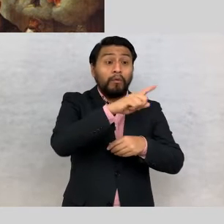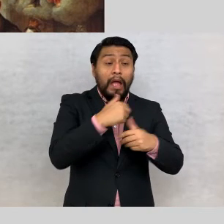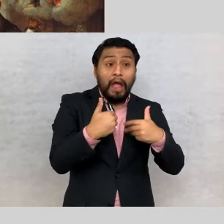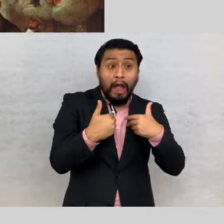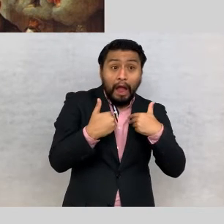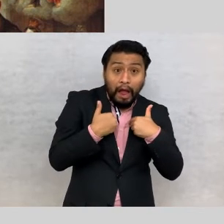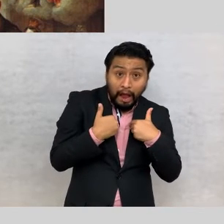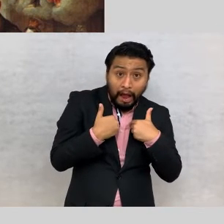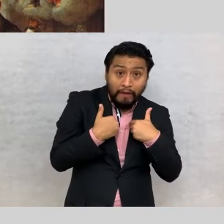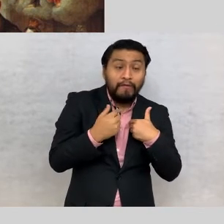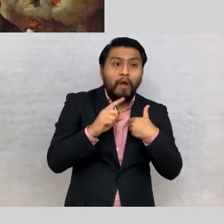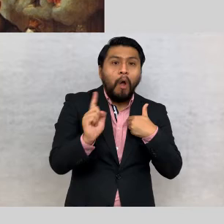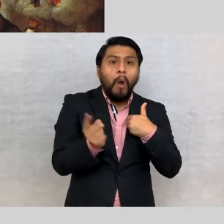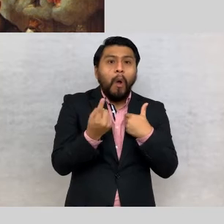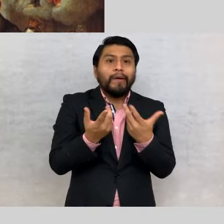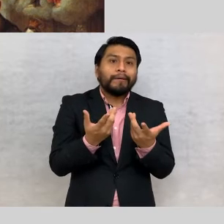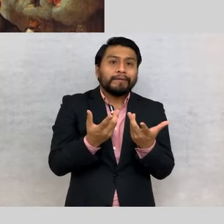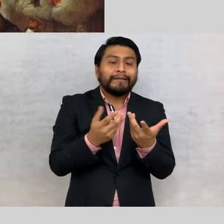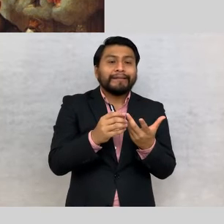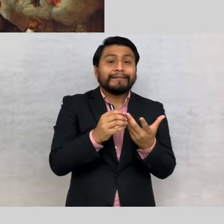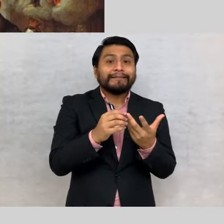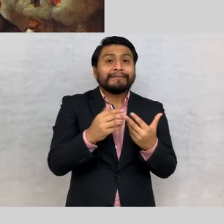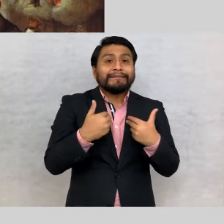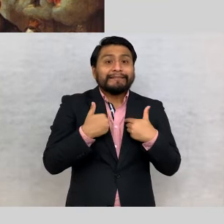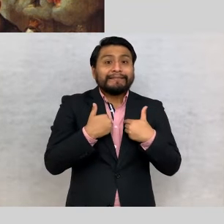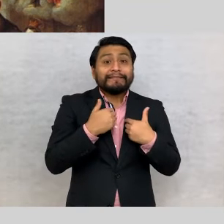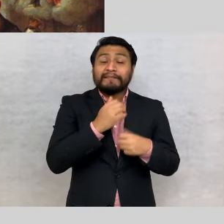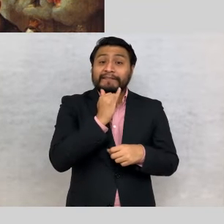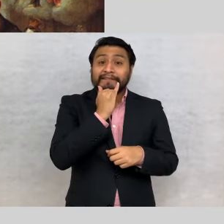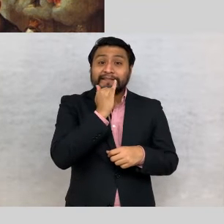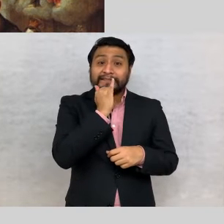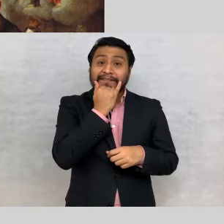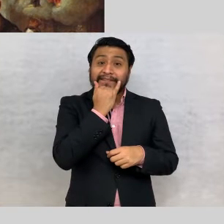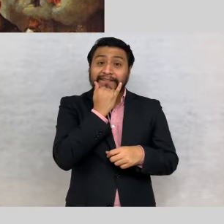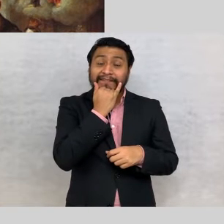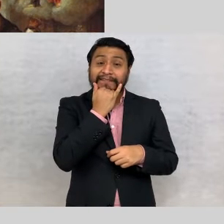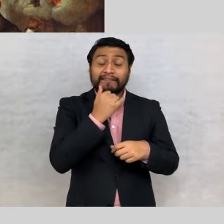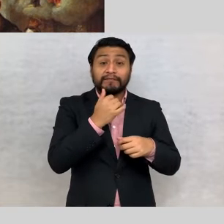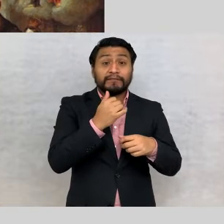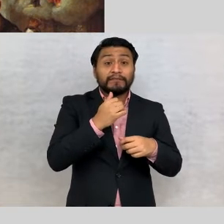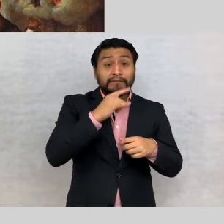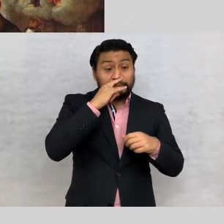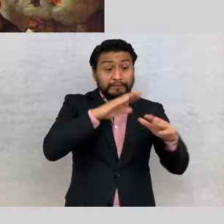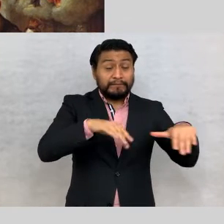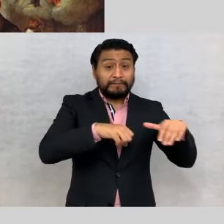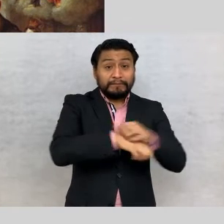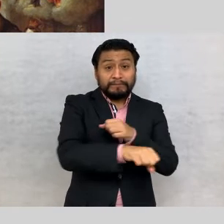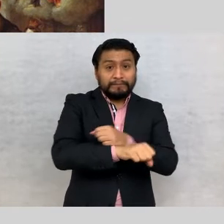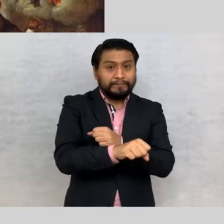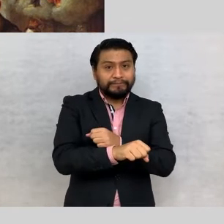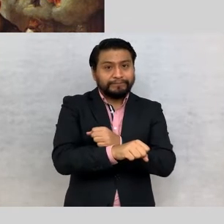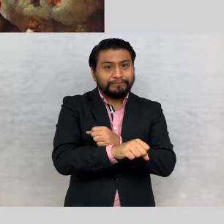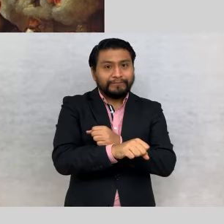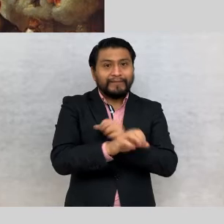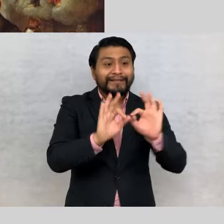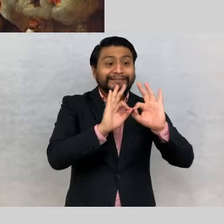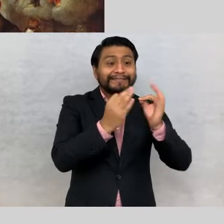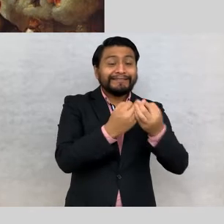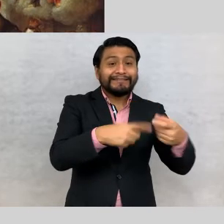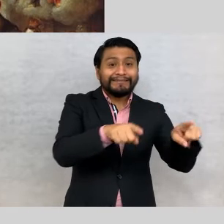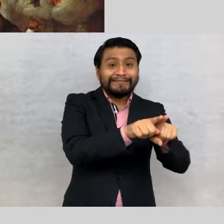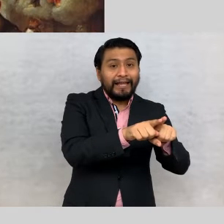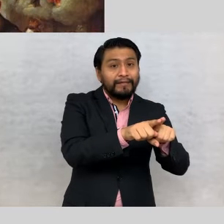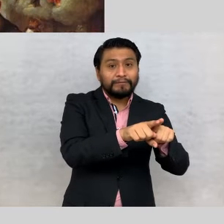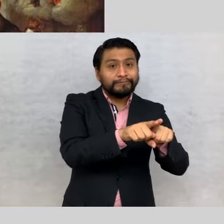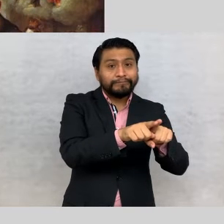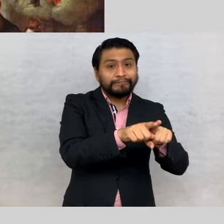expected to only engender defective children. Now, this is a very brief synthesis of